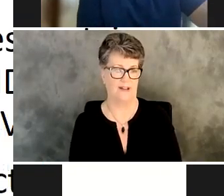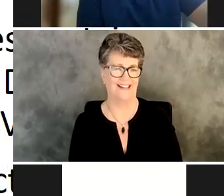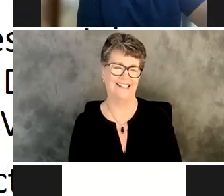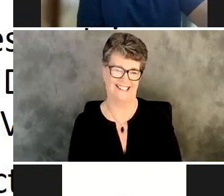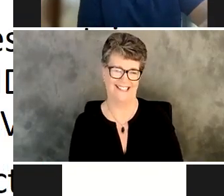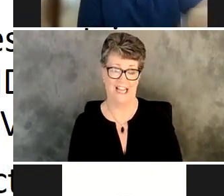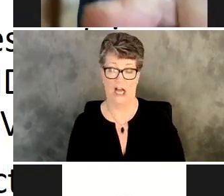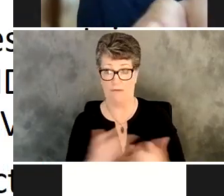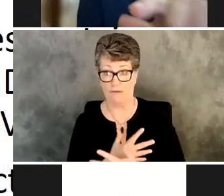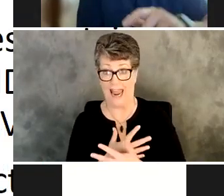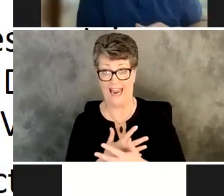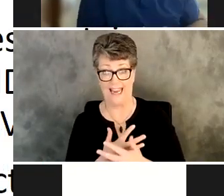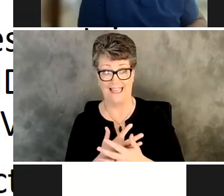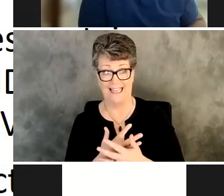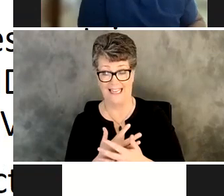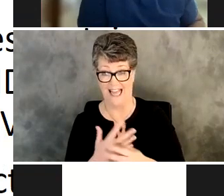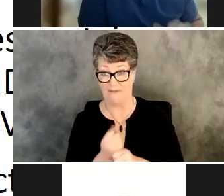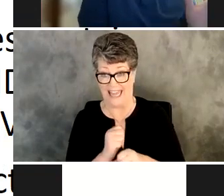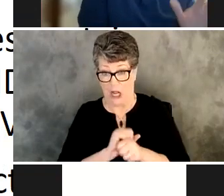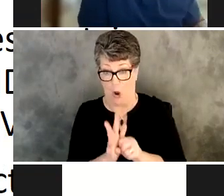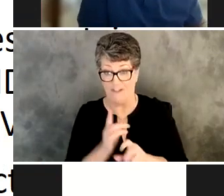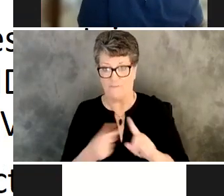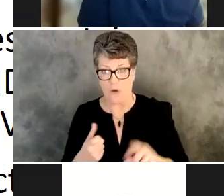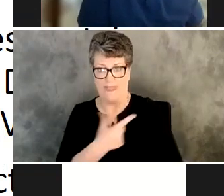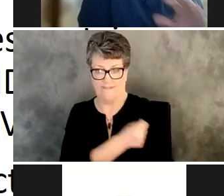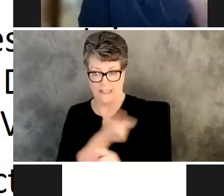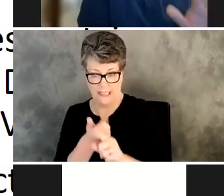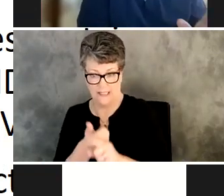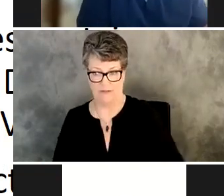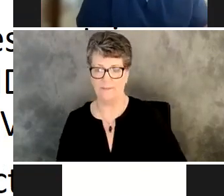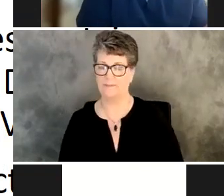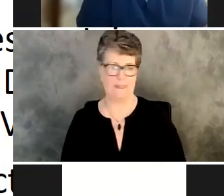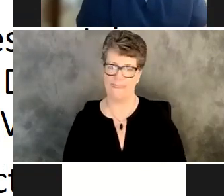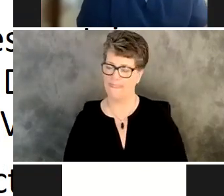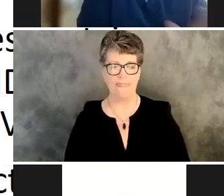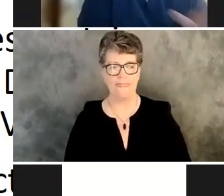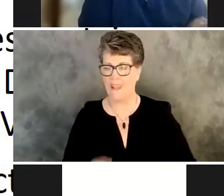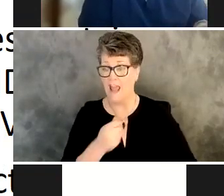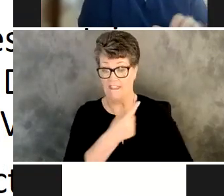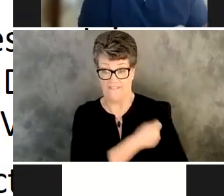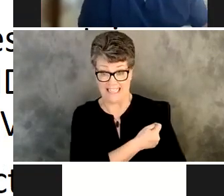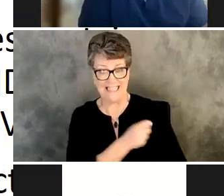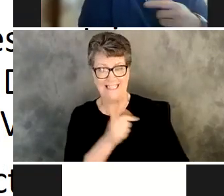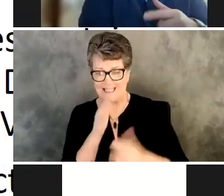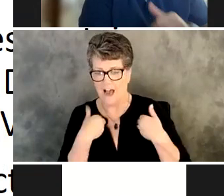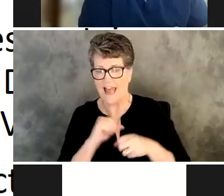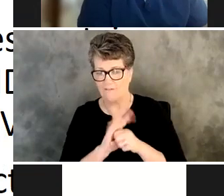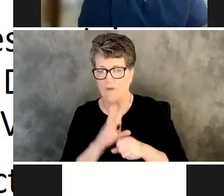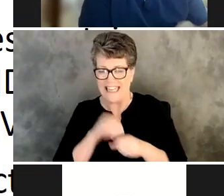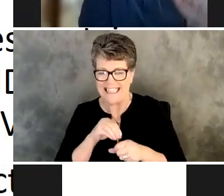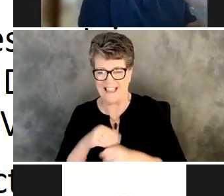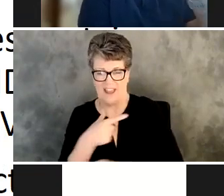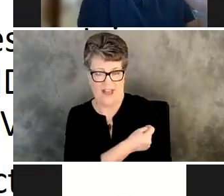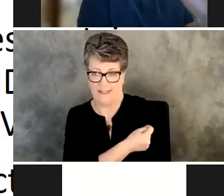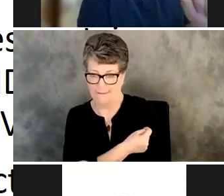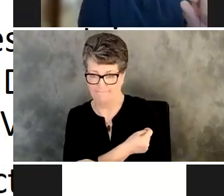Okay. Afraid of getting COVID from the actual vaccine. So, it doesn't contain the virus at all. So you can't get COVID from the actual vaccine.